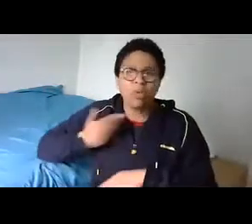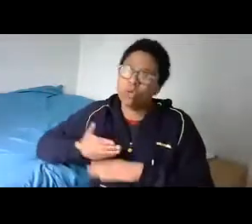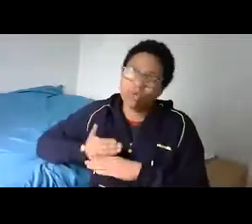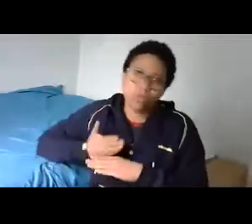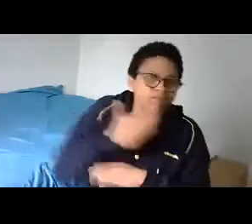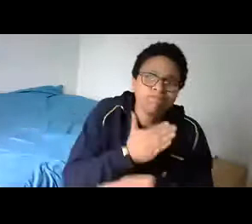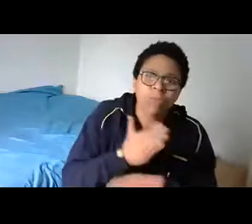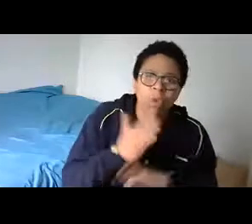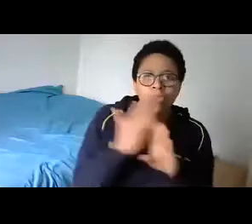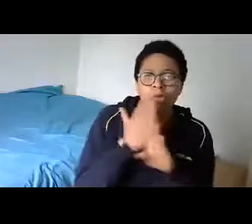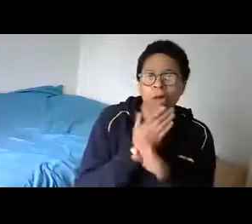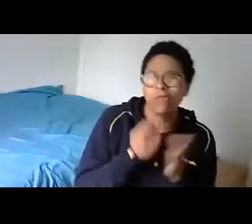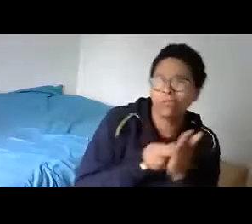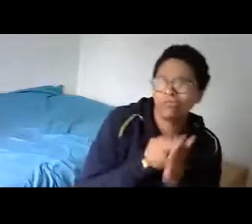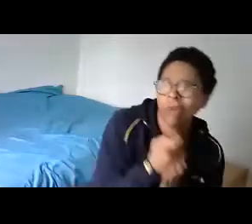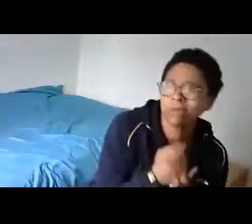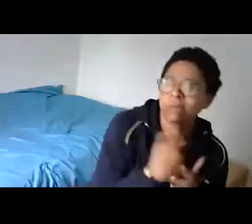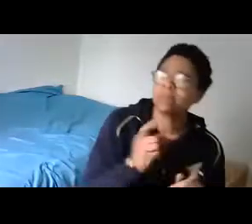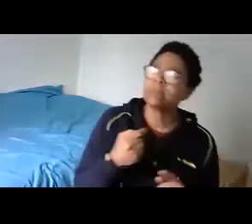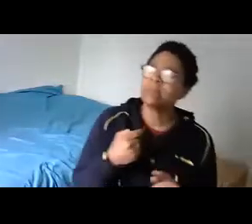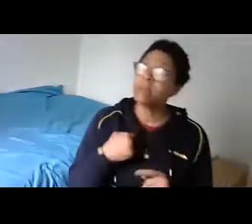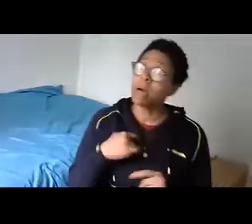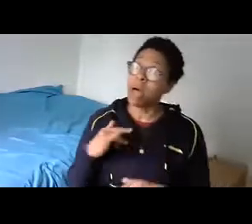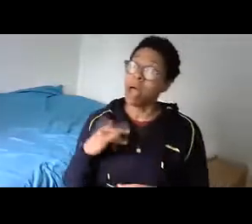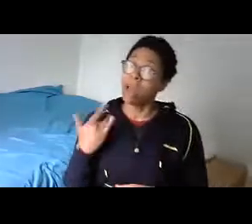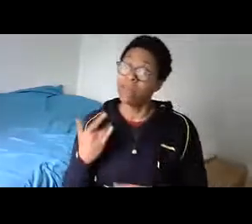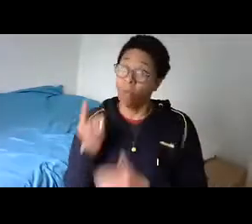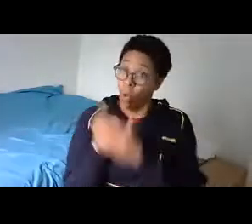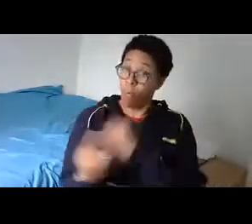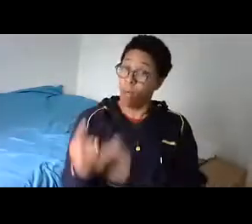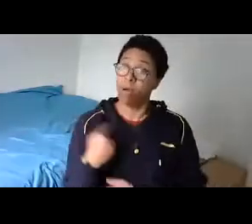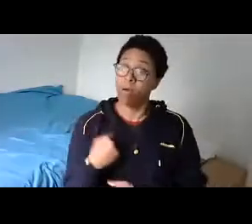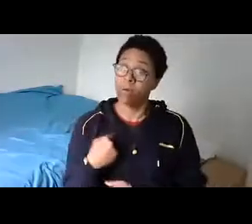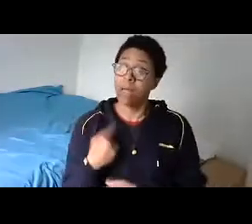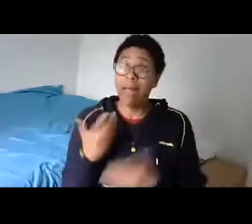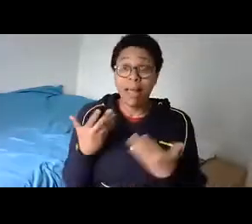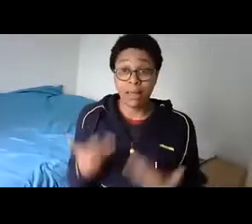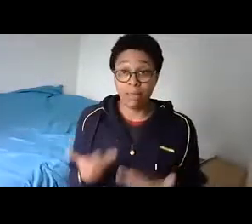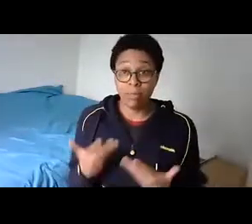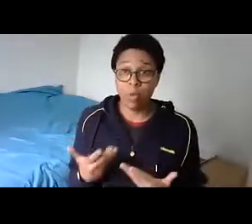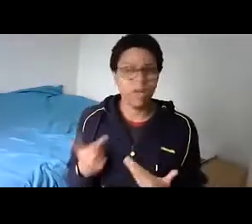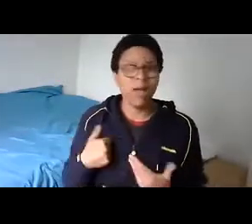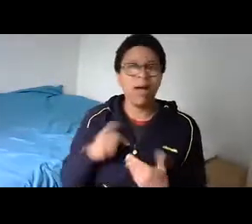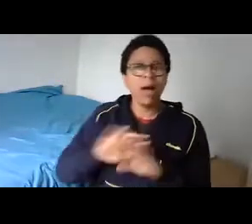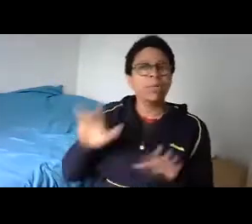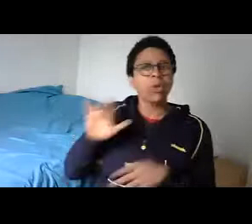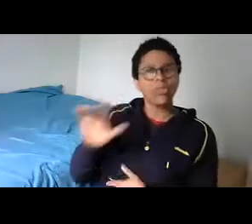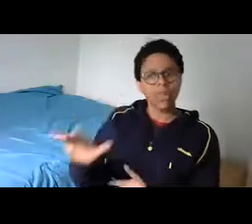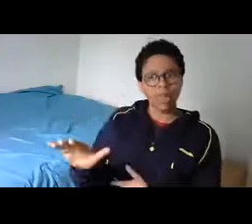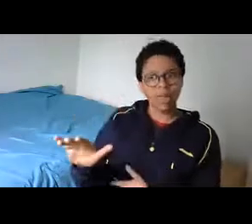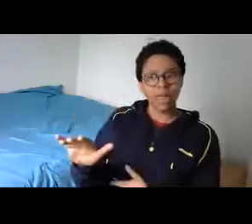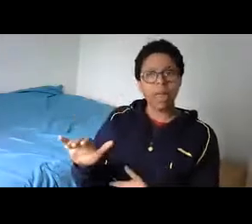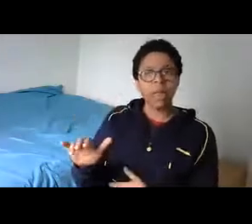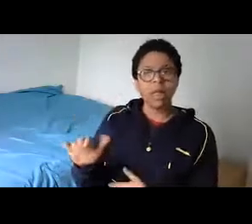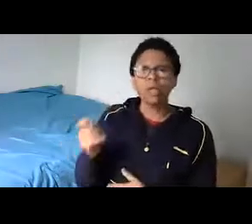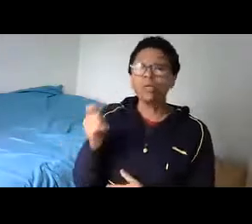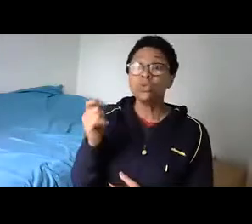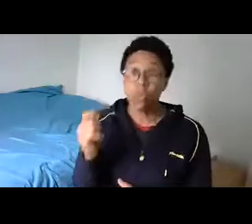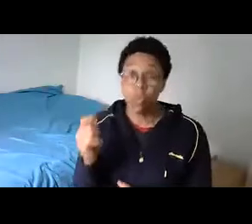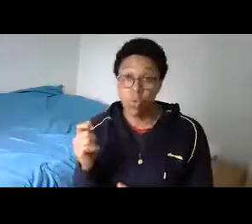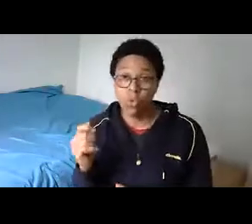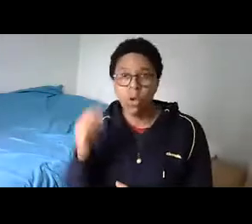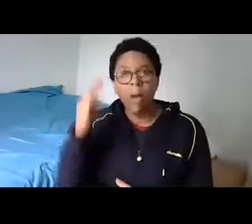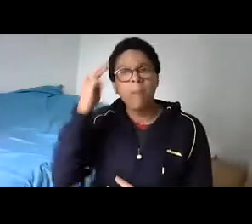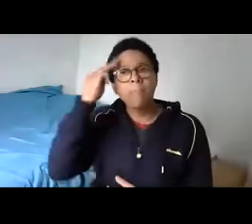I live in the UK on my own. At the moment, I'm not there. My mom will be coming with me when she has got the